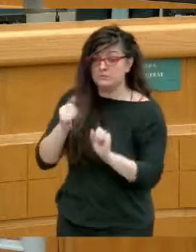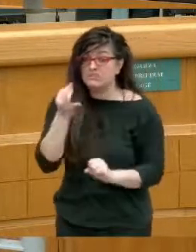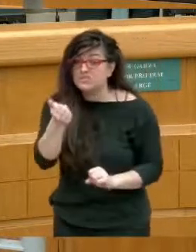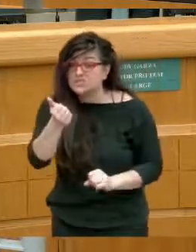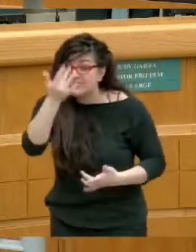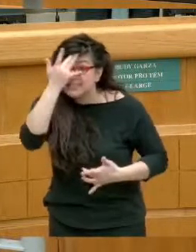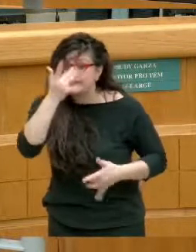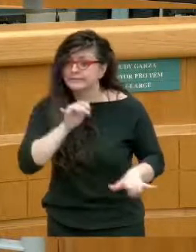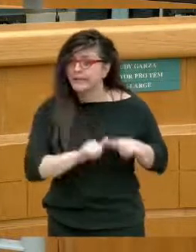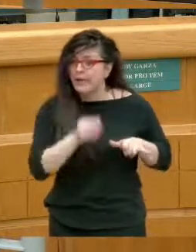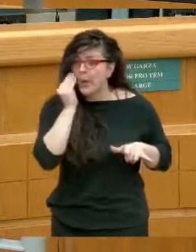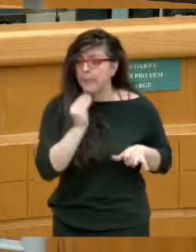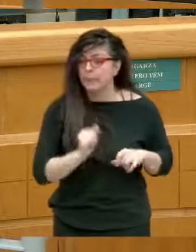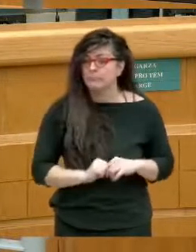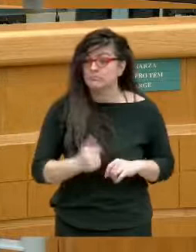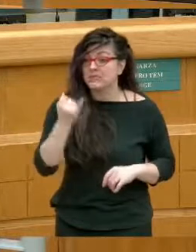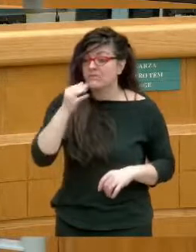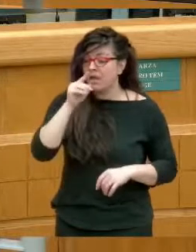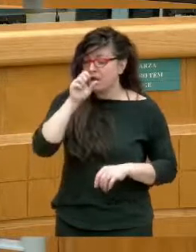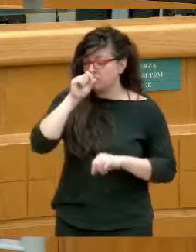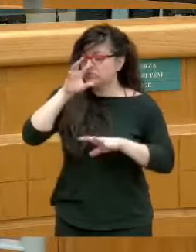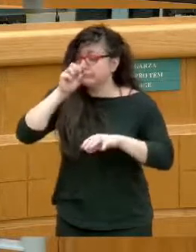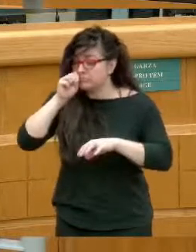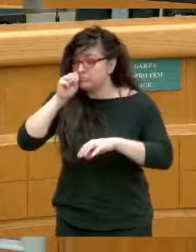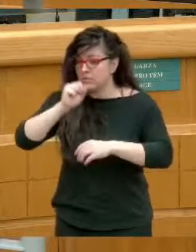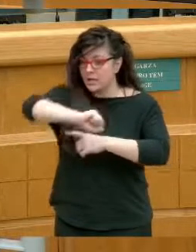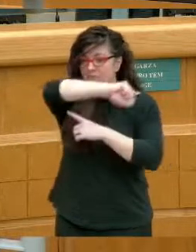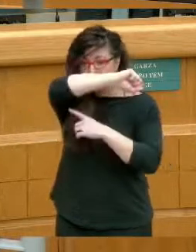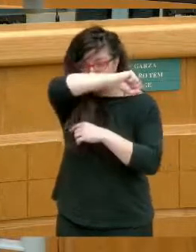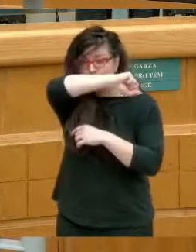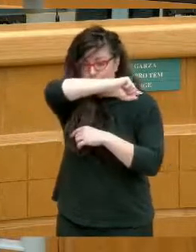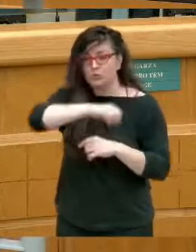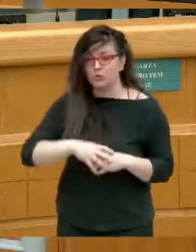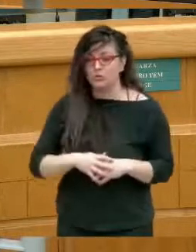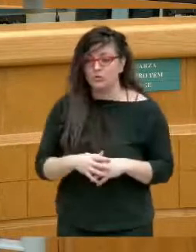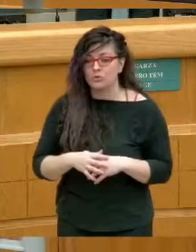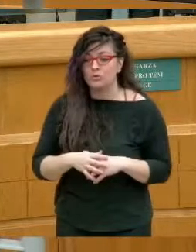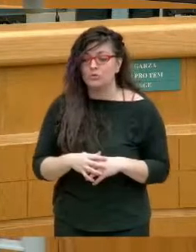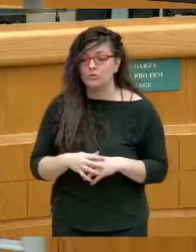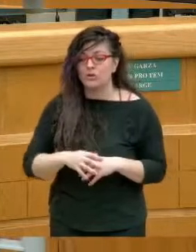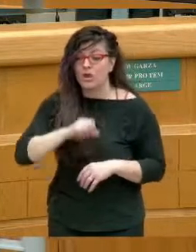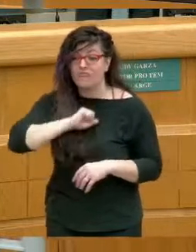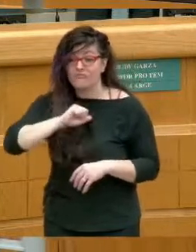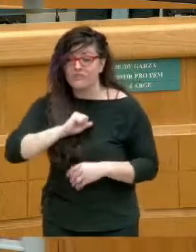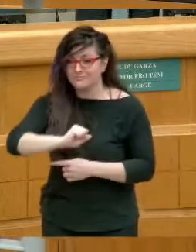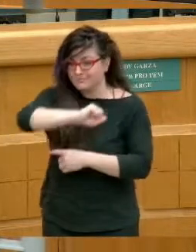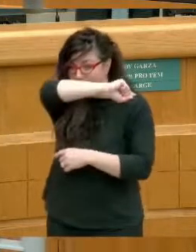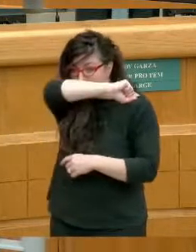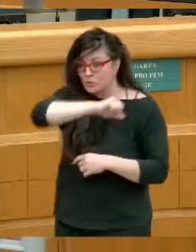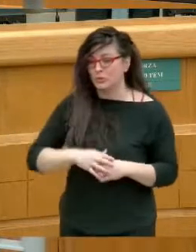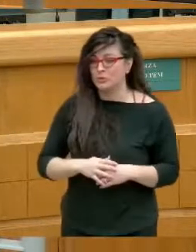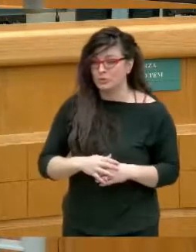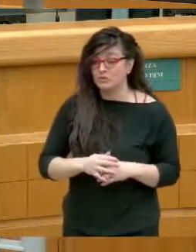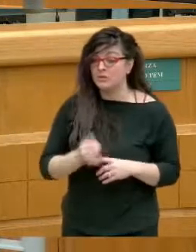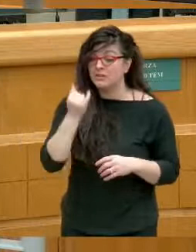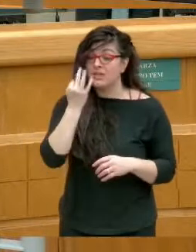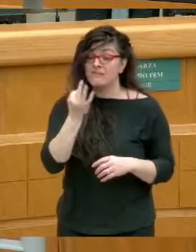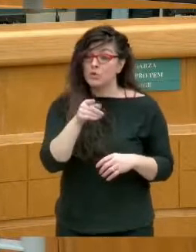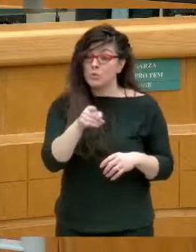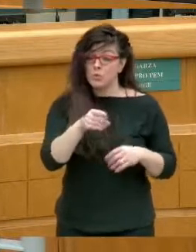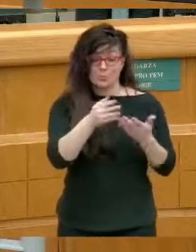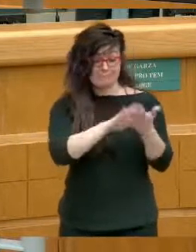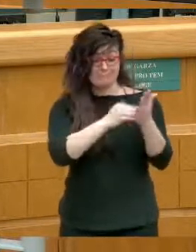and sneezes. Do not touch your eyes, nose, and mouth with unwashed hands. Your actions and the behavior